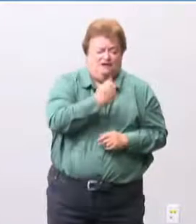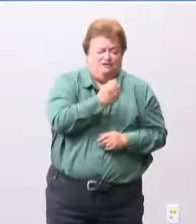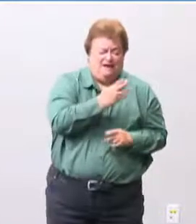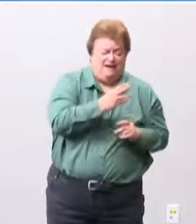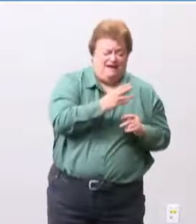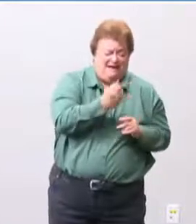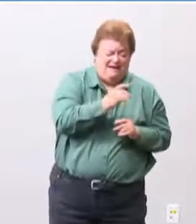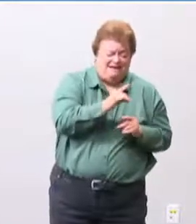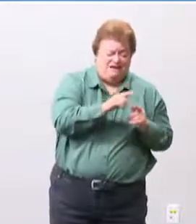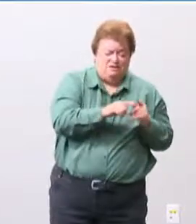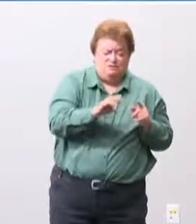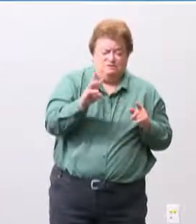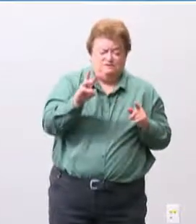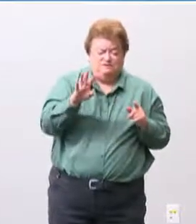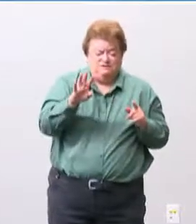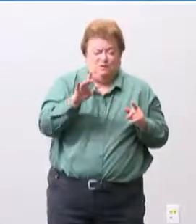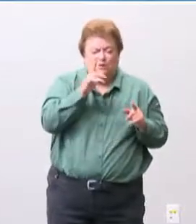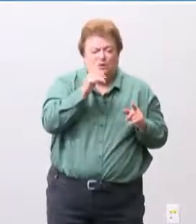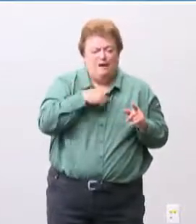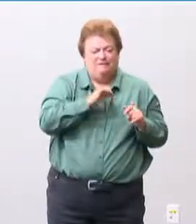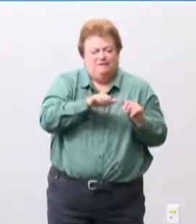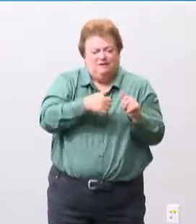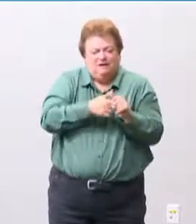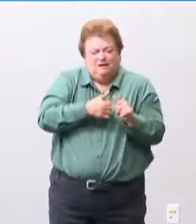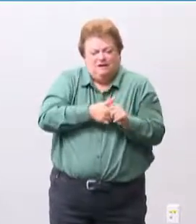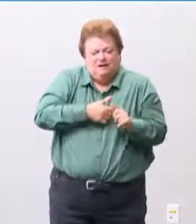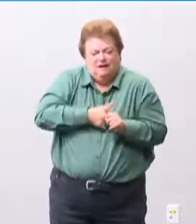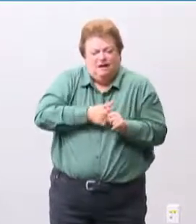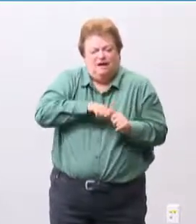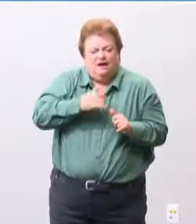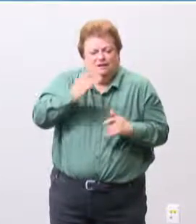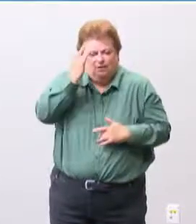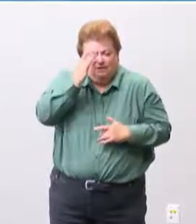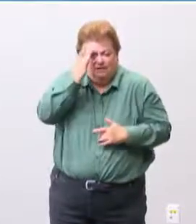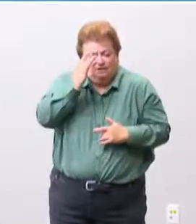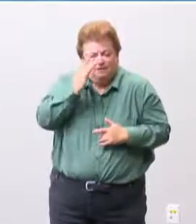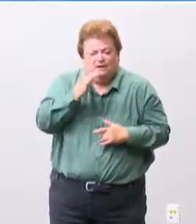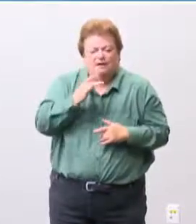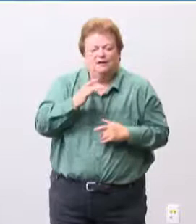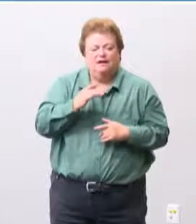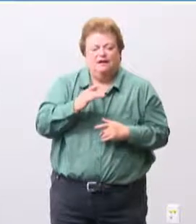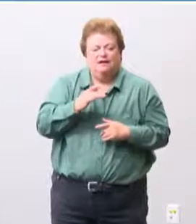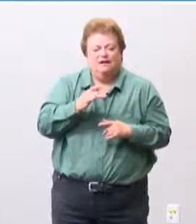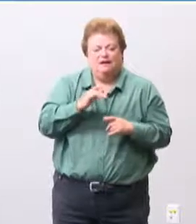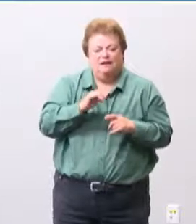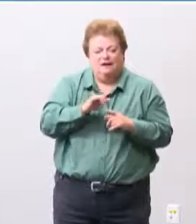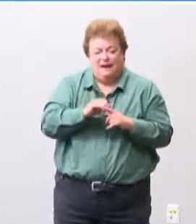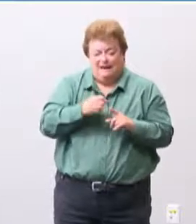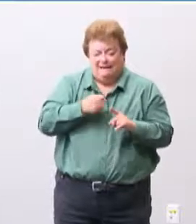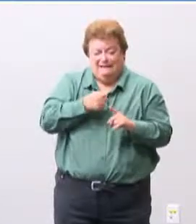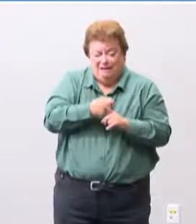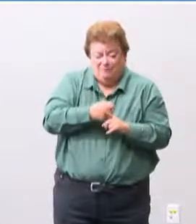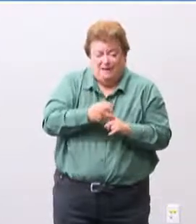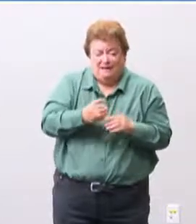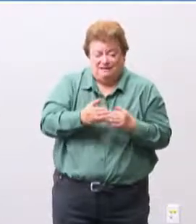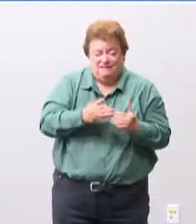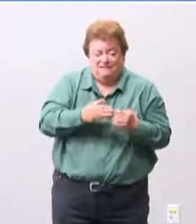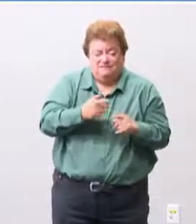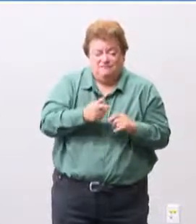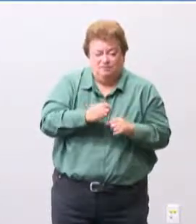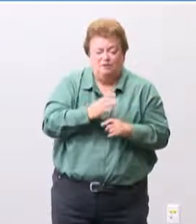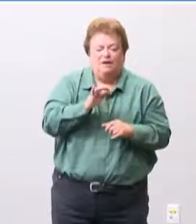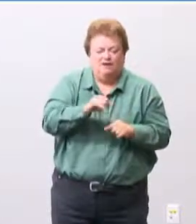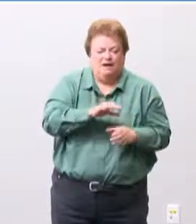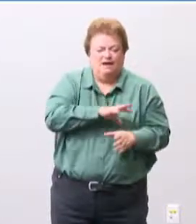with underlying medical conditions that put them at a high risk of severe outcomes from COVID-19 also are